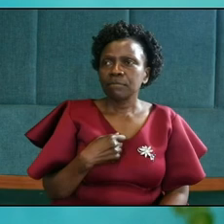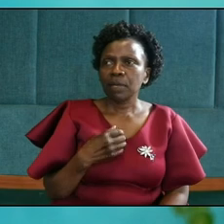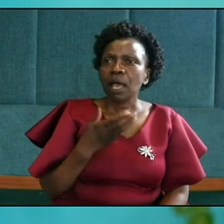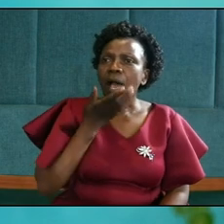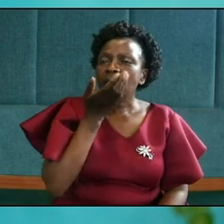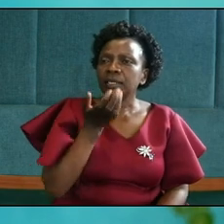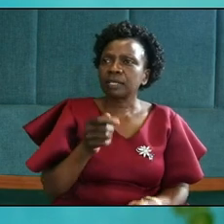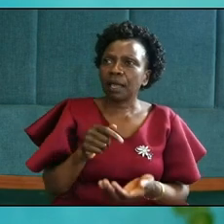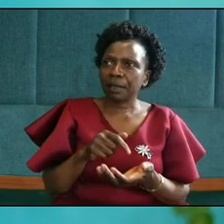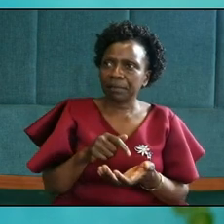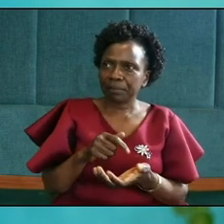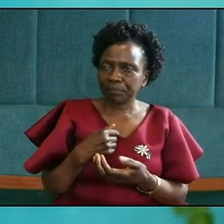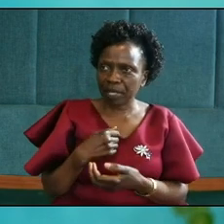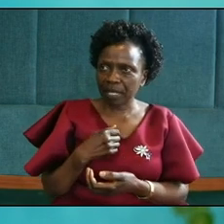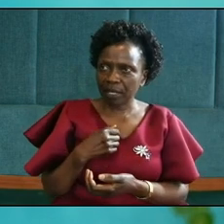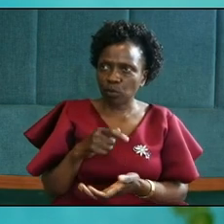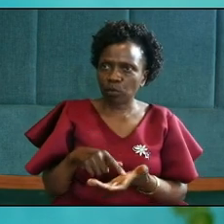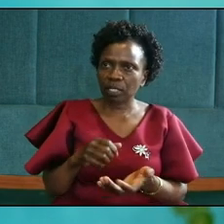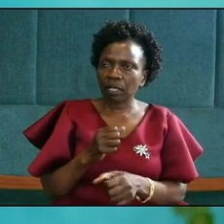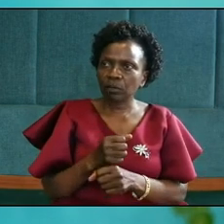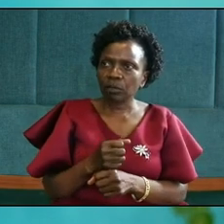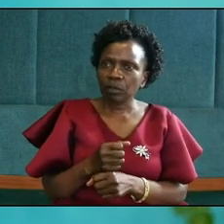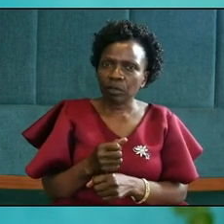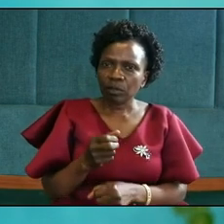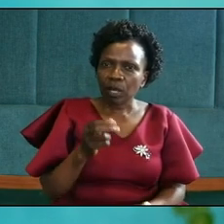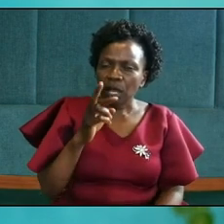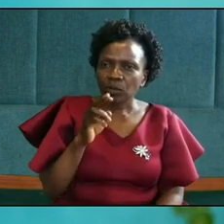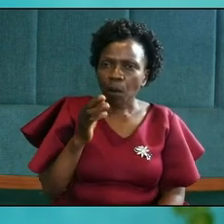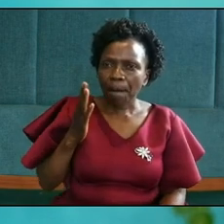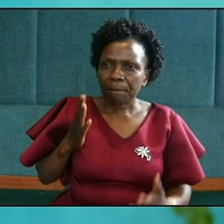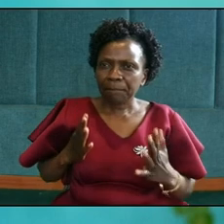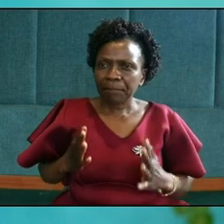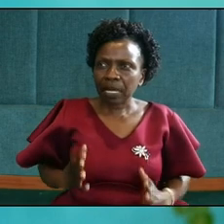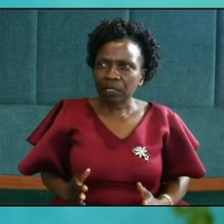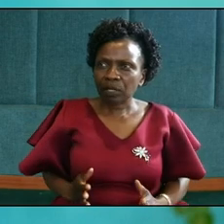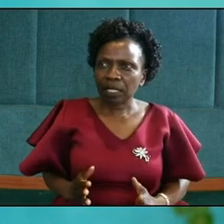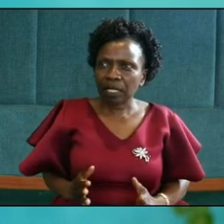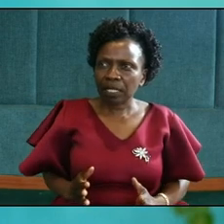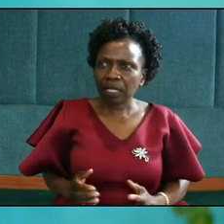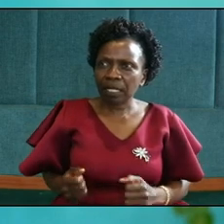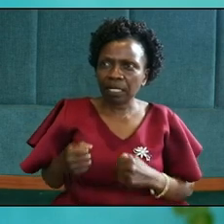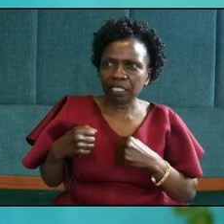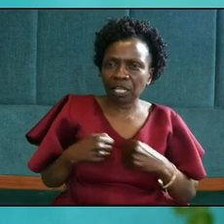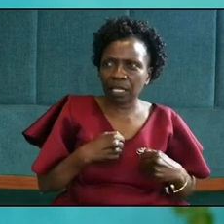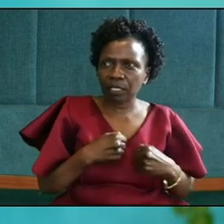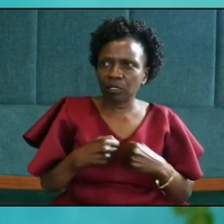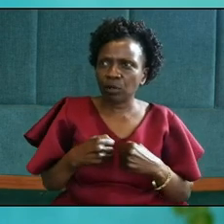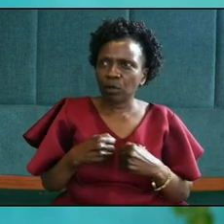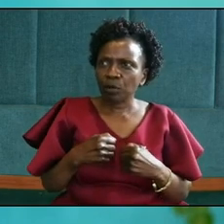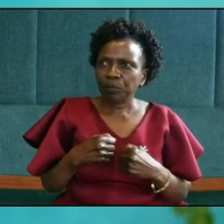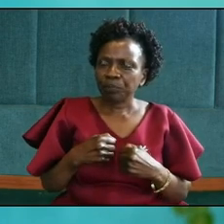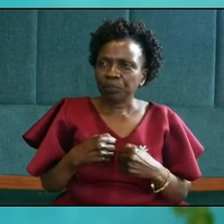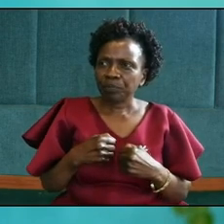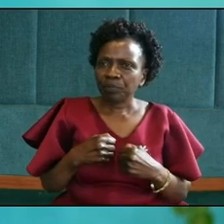Answer with the word, I could, or I would personally, I would be personally challenged. One is, I could, I